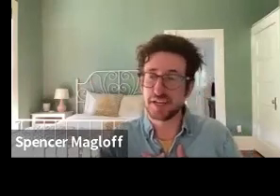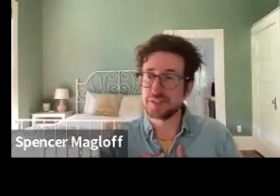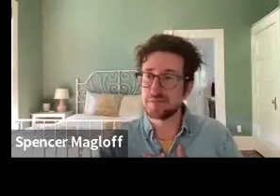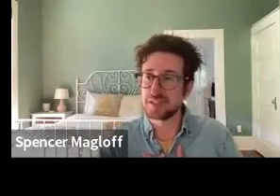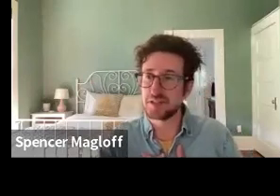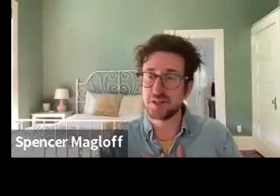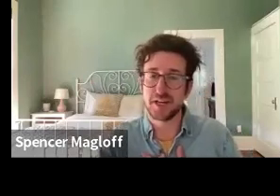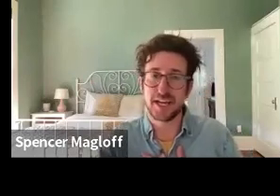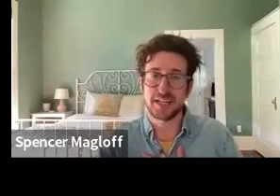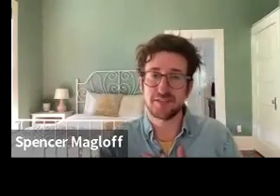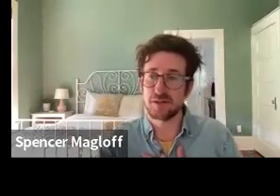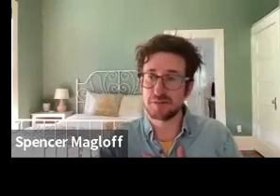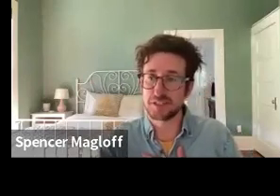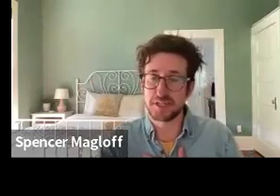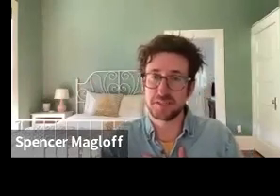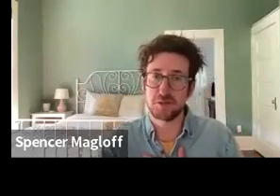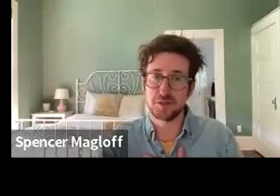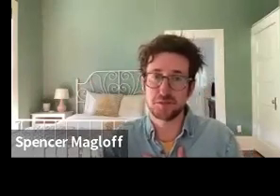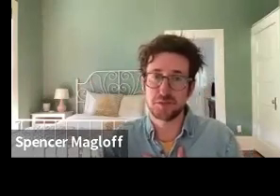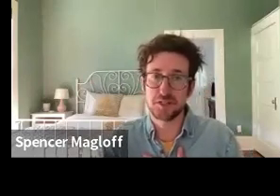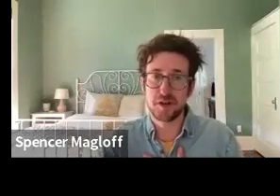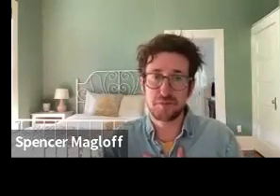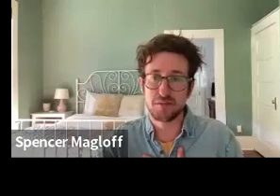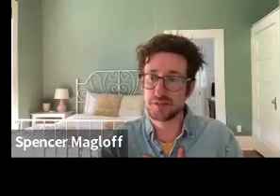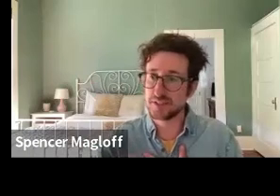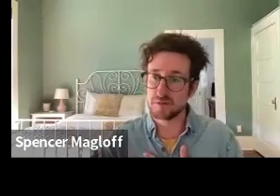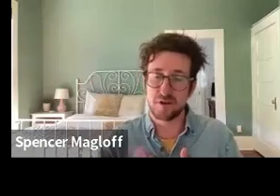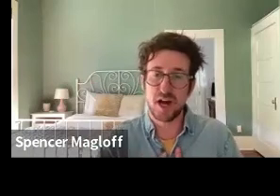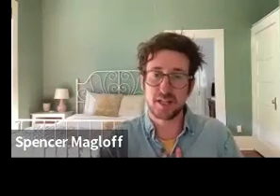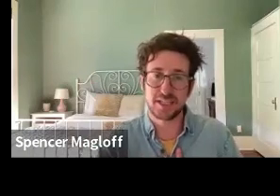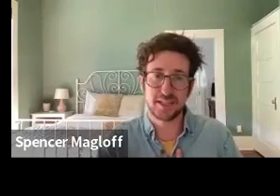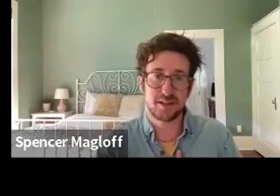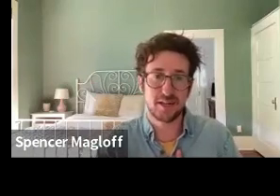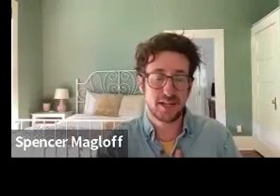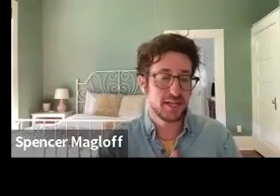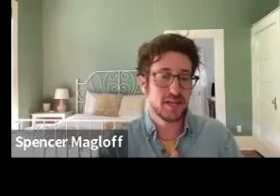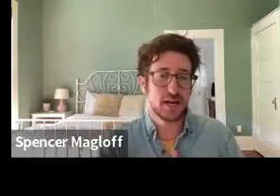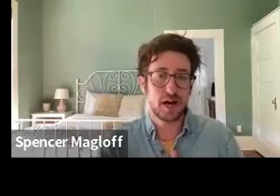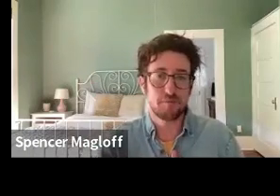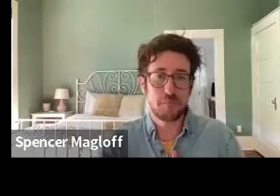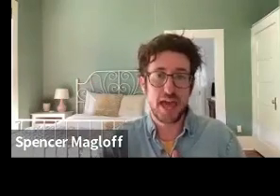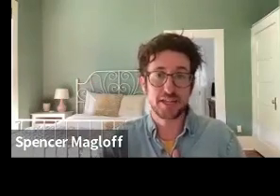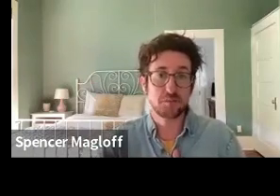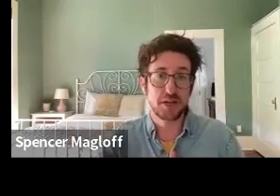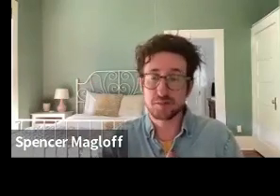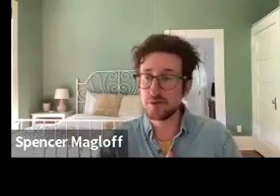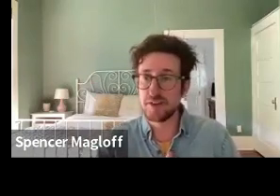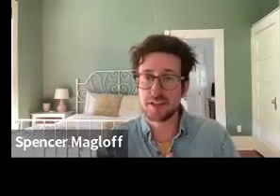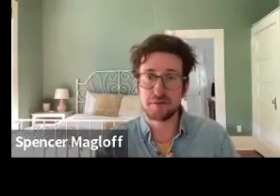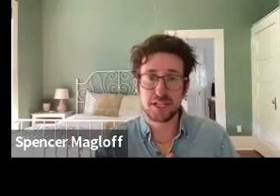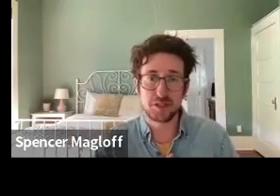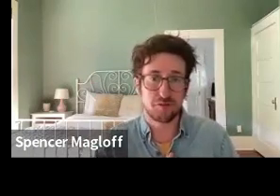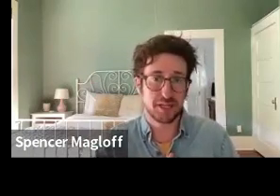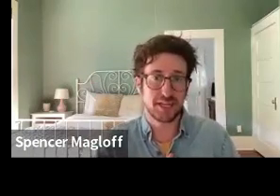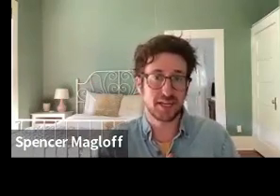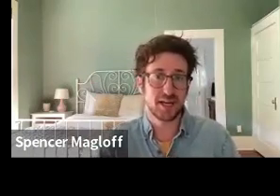Michelle said, my name is Spencer, and from Expressible Speech Therapy with some of our colleagues here. At Expressible, we've